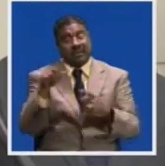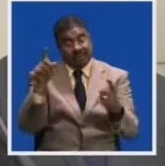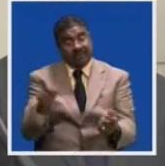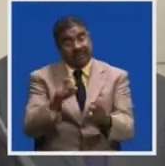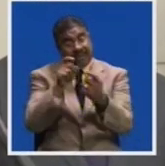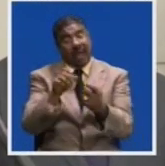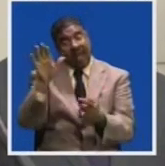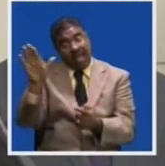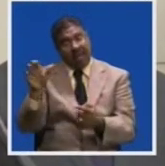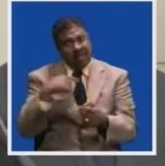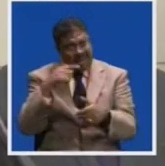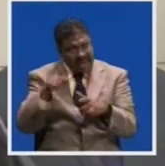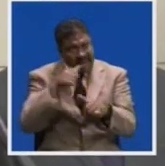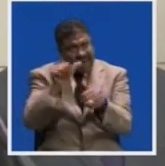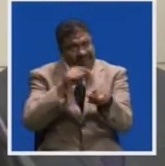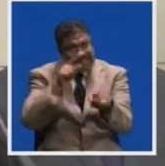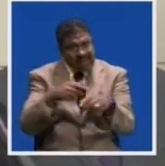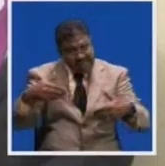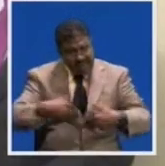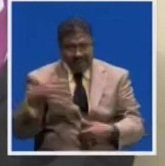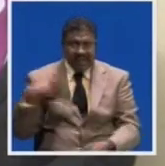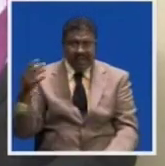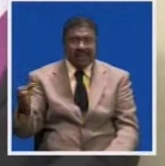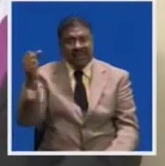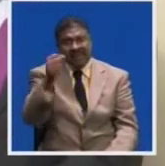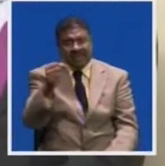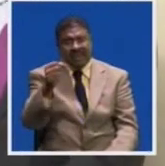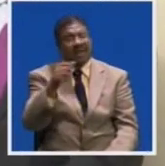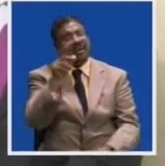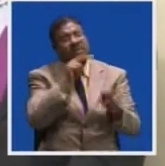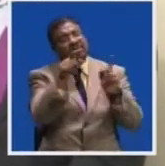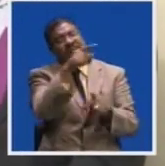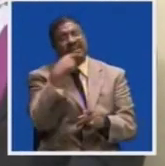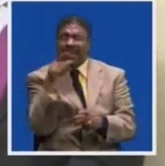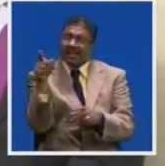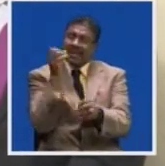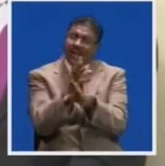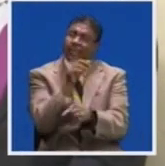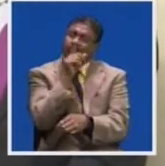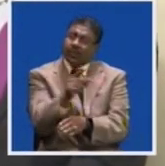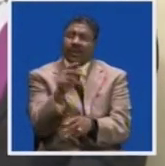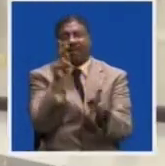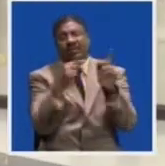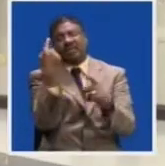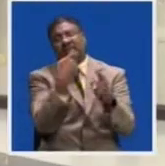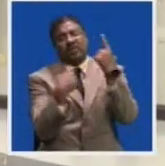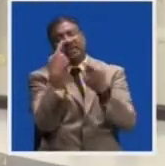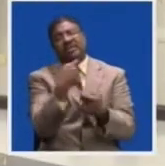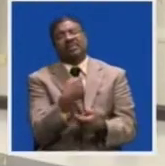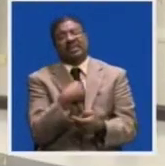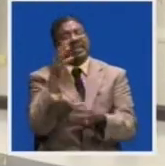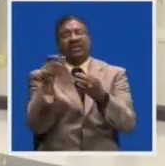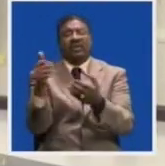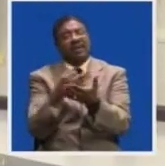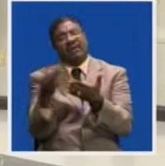time I appoint somebody young, people say, are you sure he's going to do the job? And if you fail,